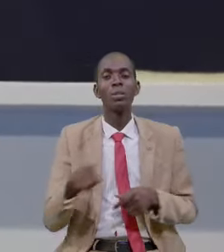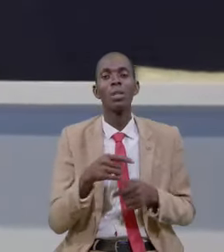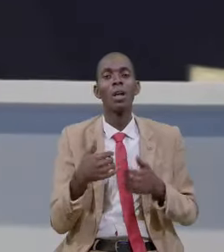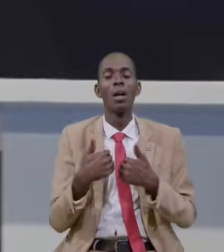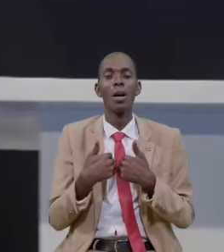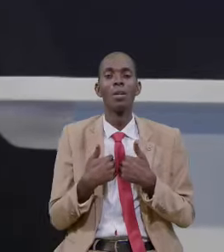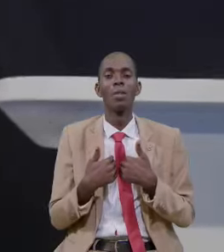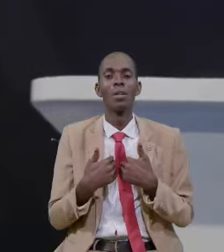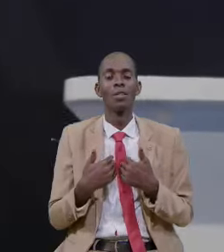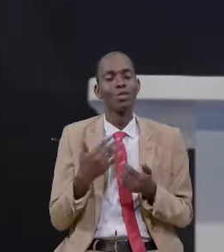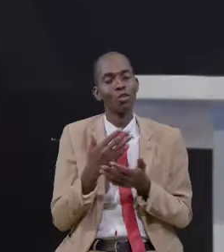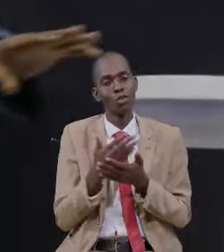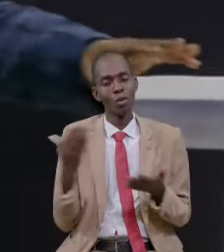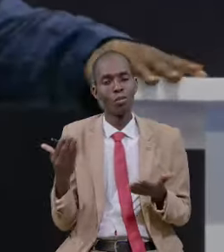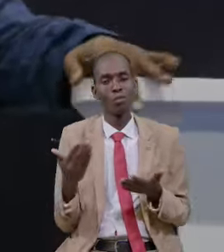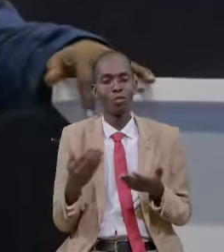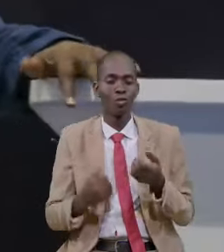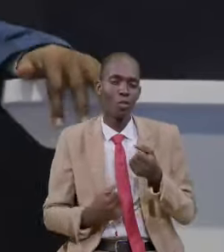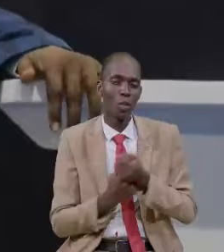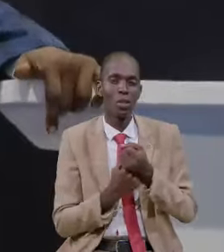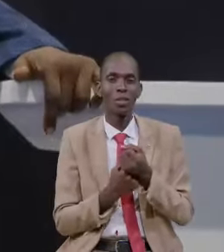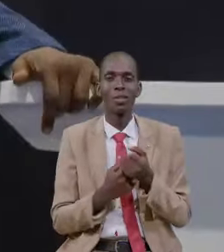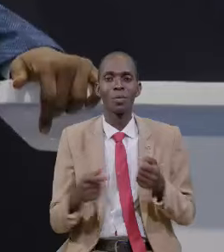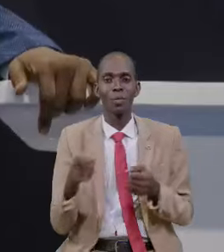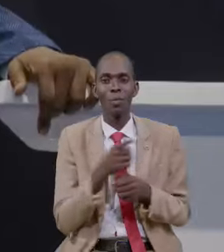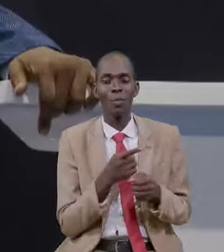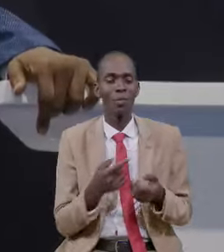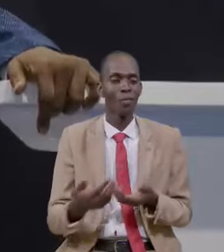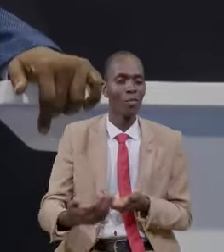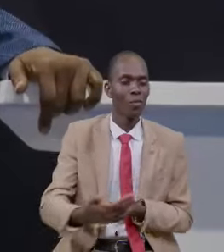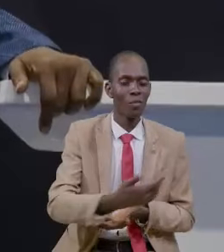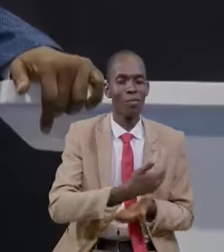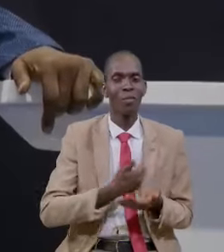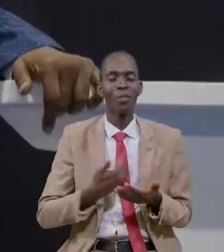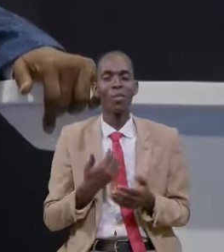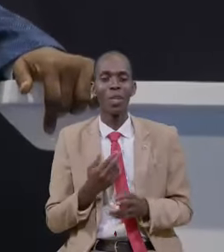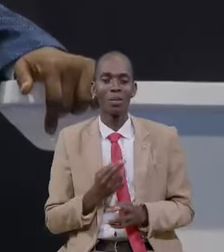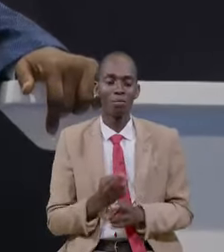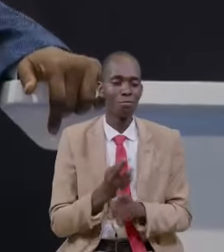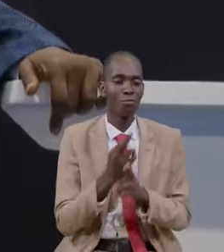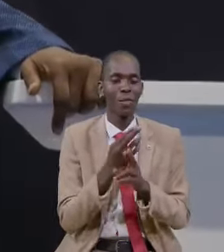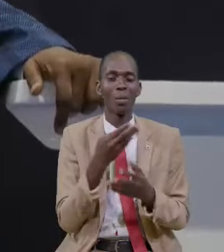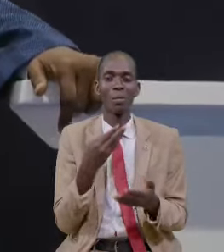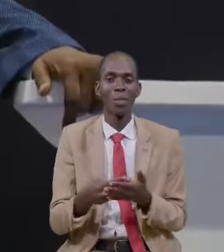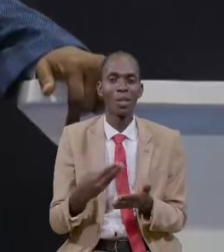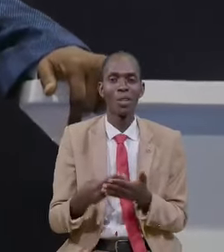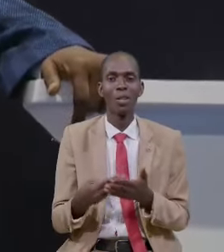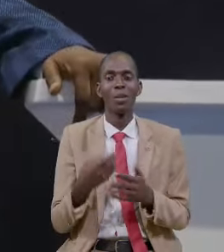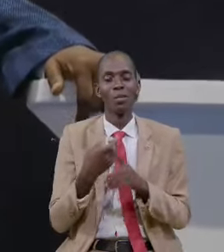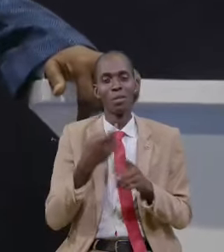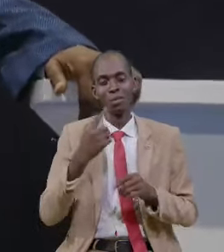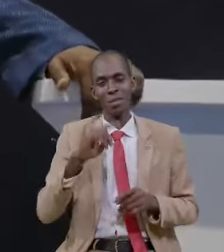an advantage. They collect regular money from their